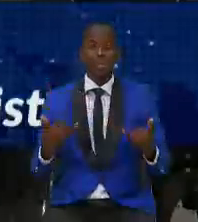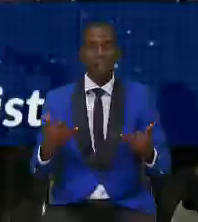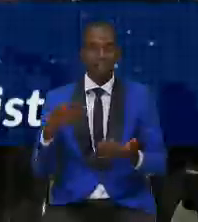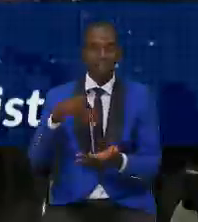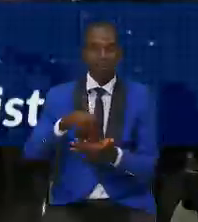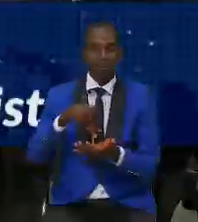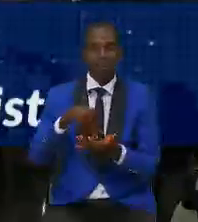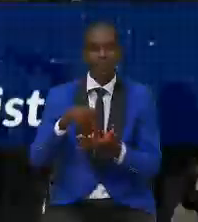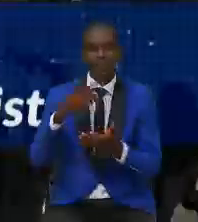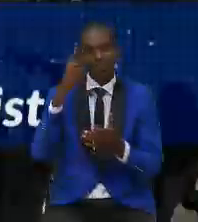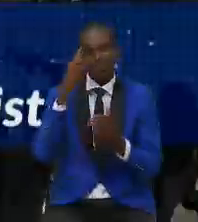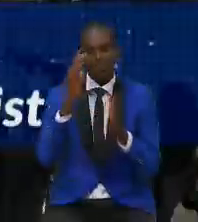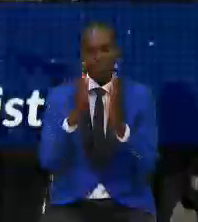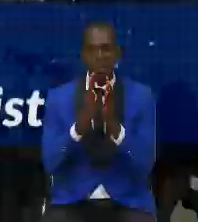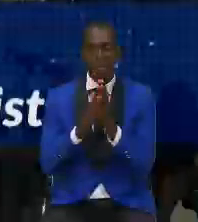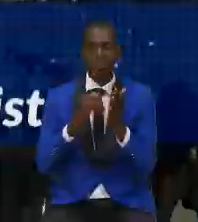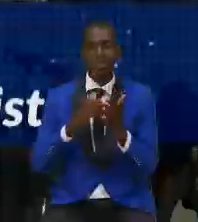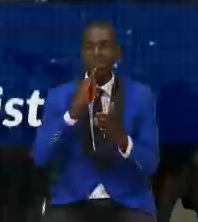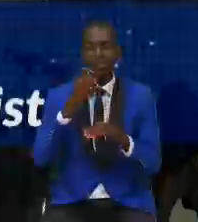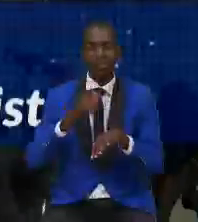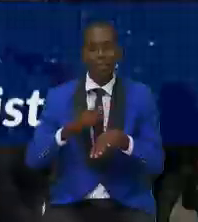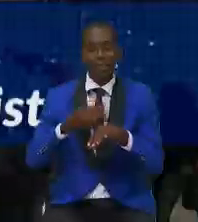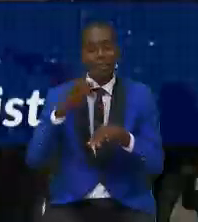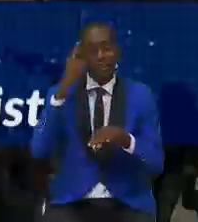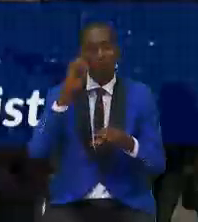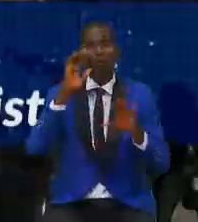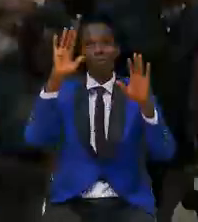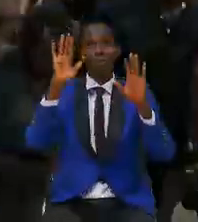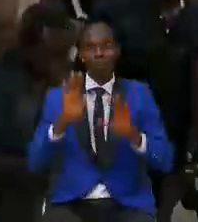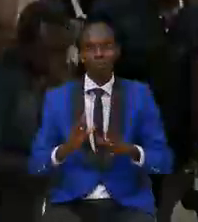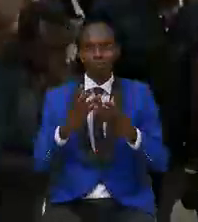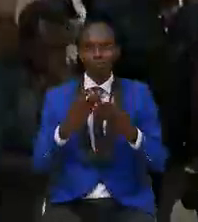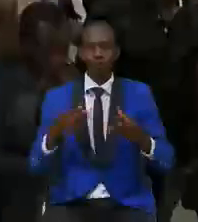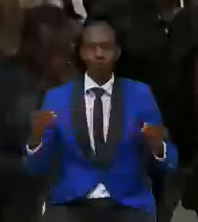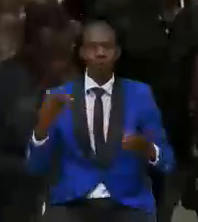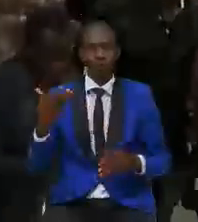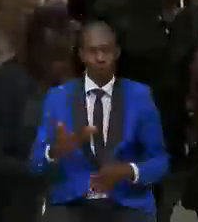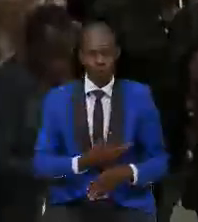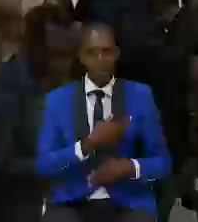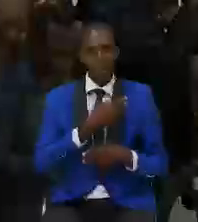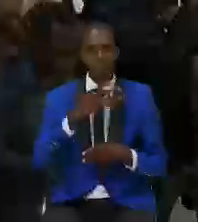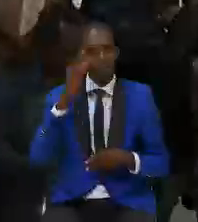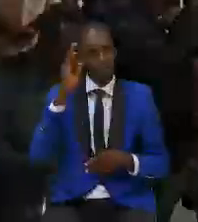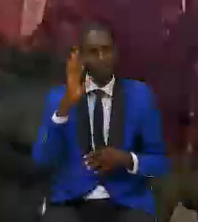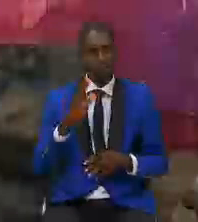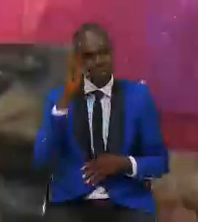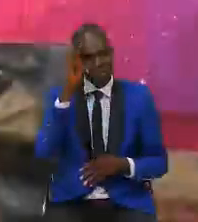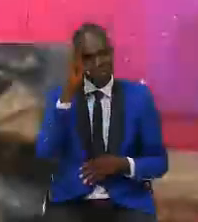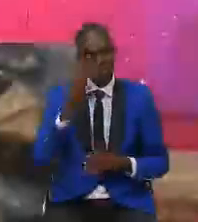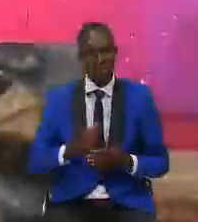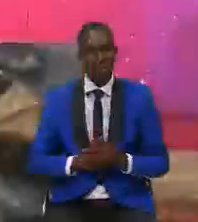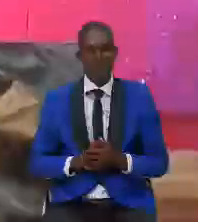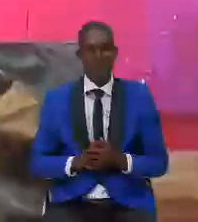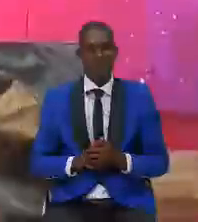We are done. God bless you. Now, let's all rise up for prayers. It's time for miracle solution. Miracle